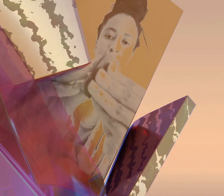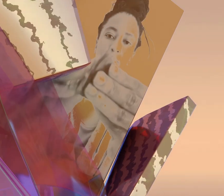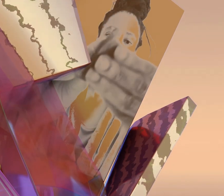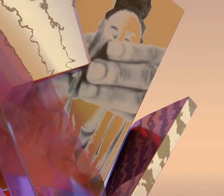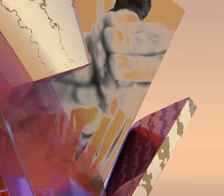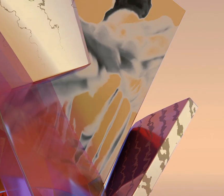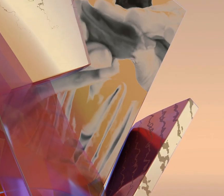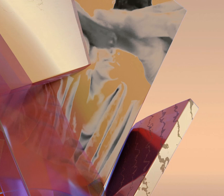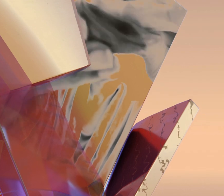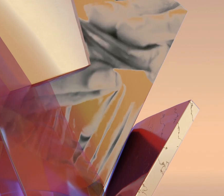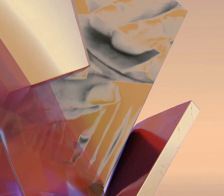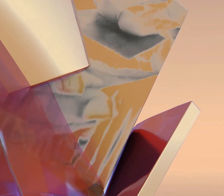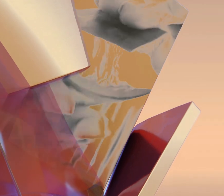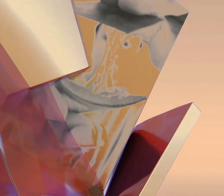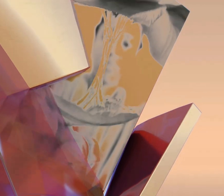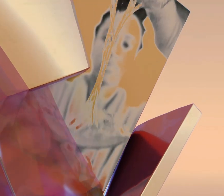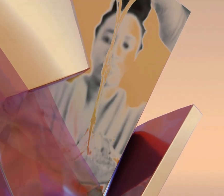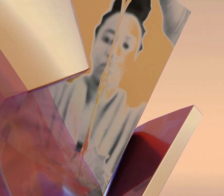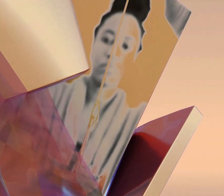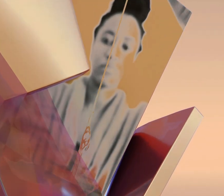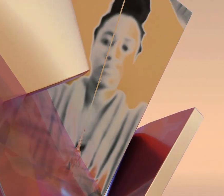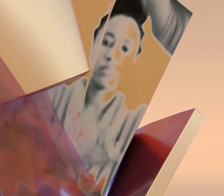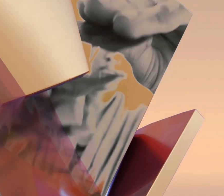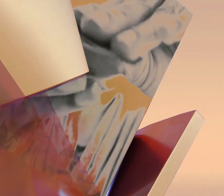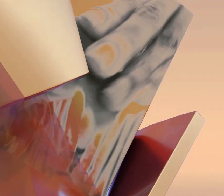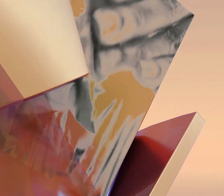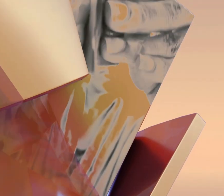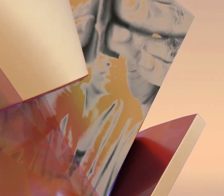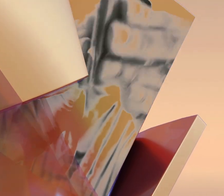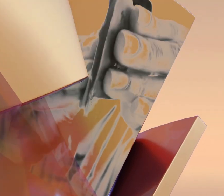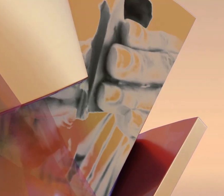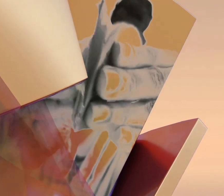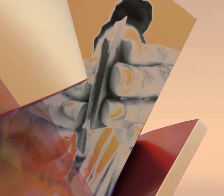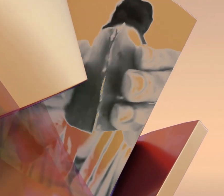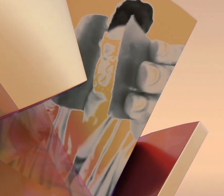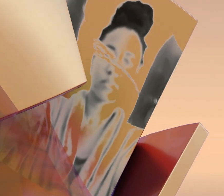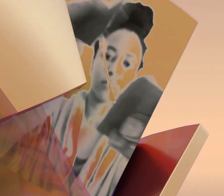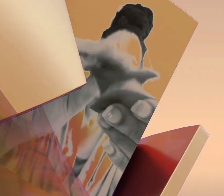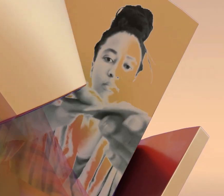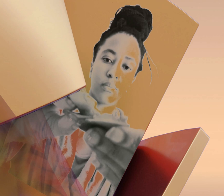Thank you.